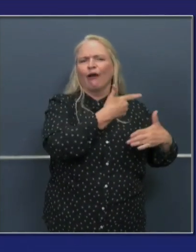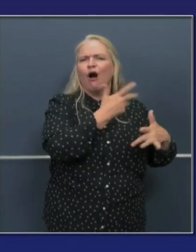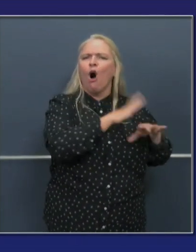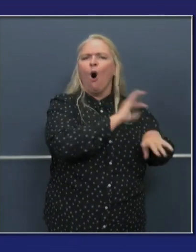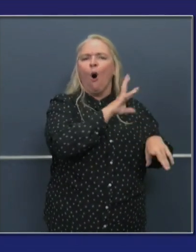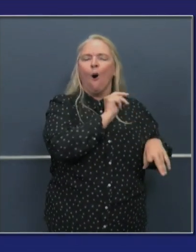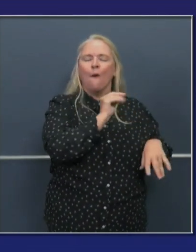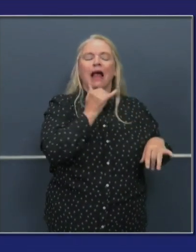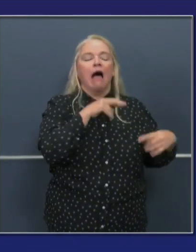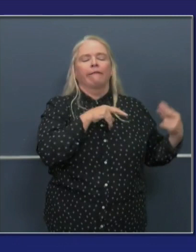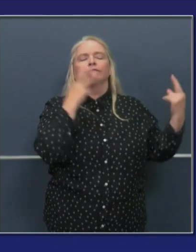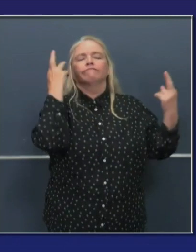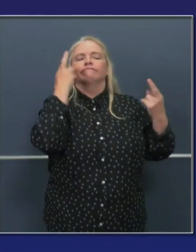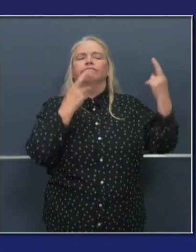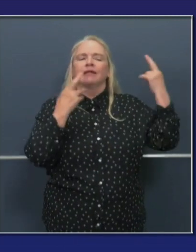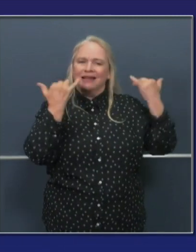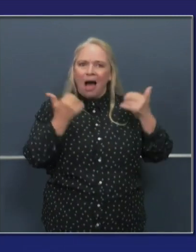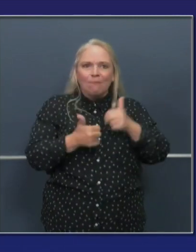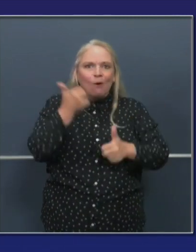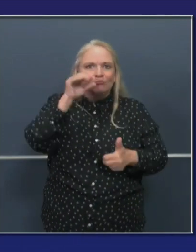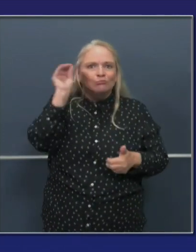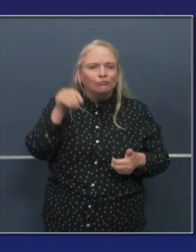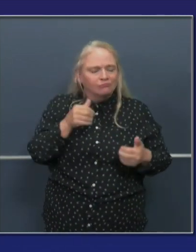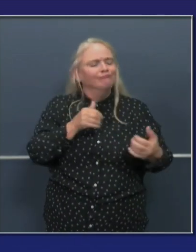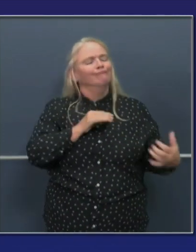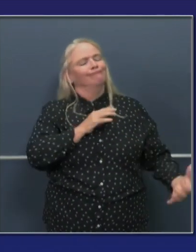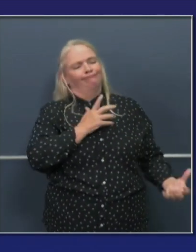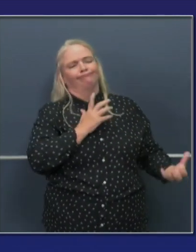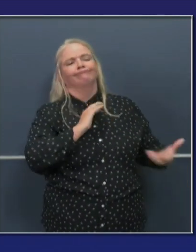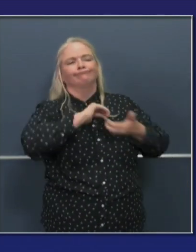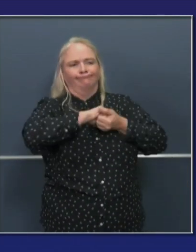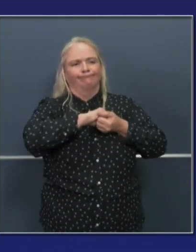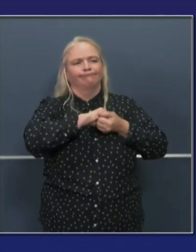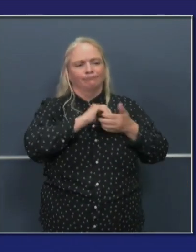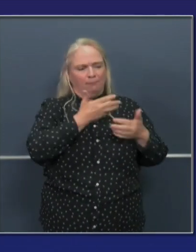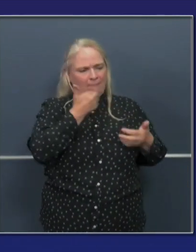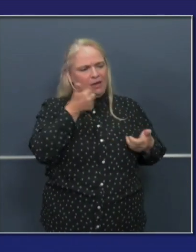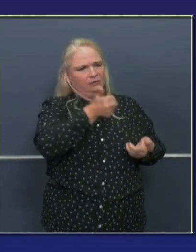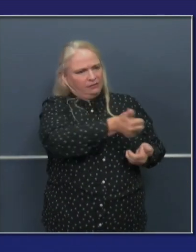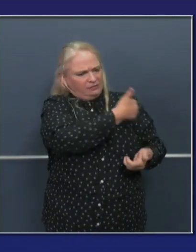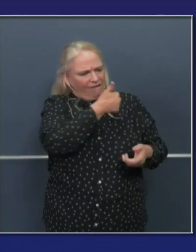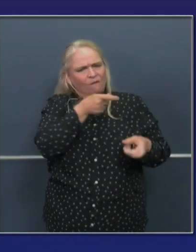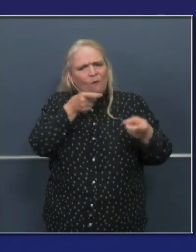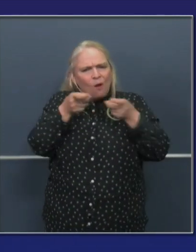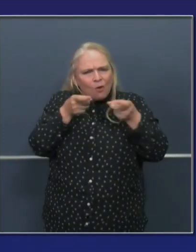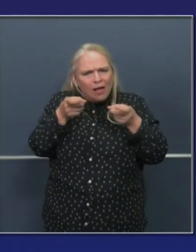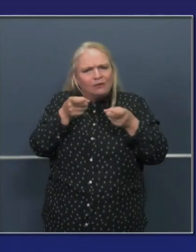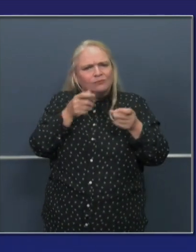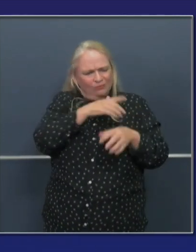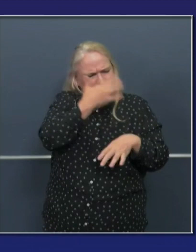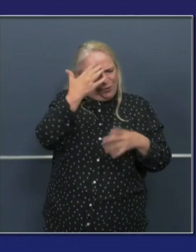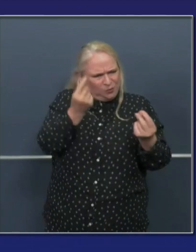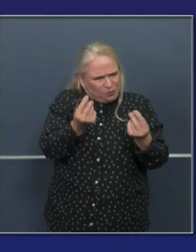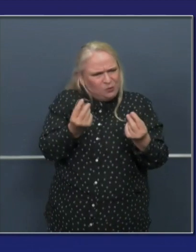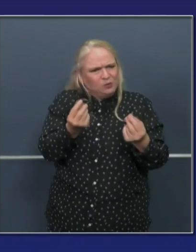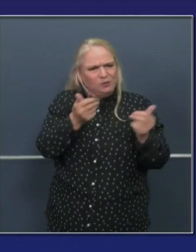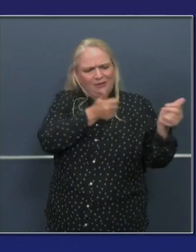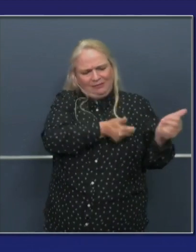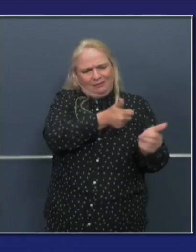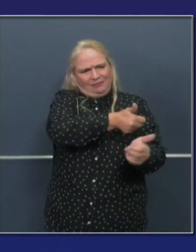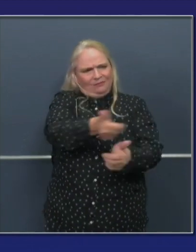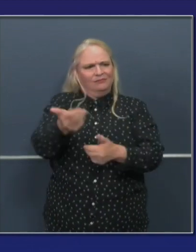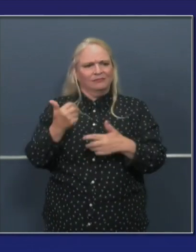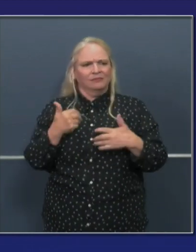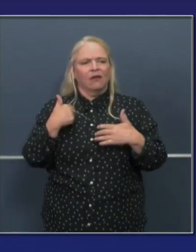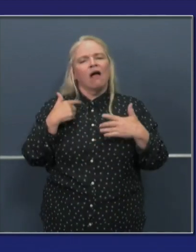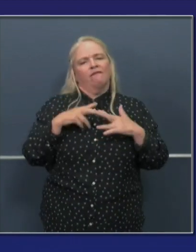overwhelming majority now of counties are just conducting themselves, and as we would all hope. And I'm very, very